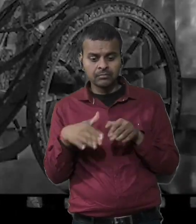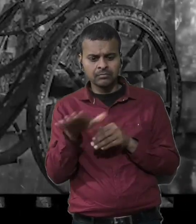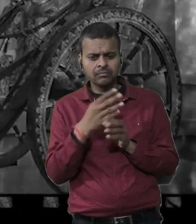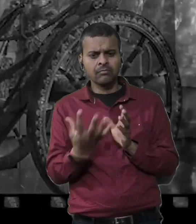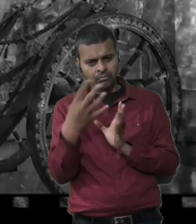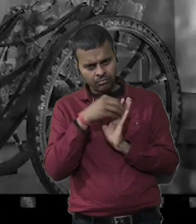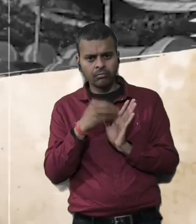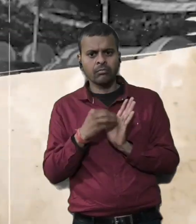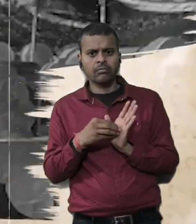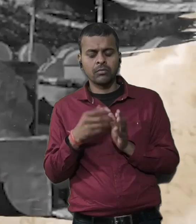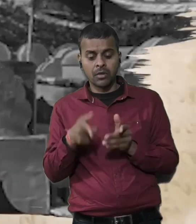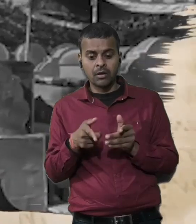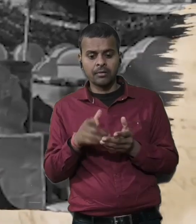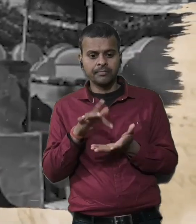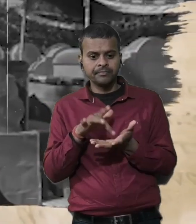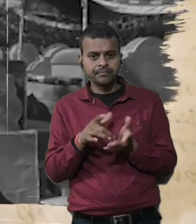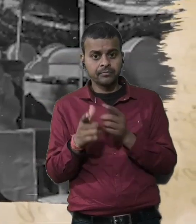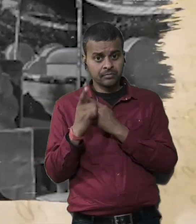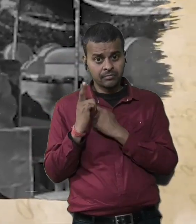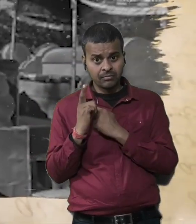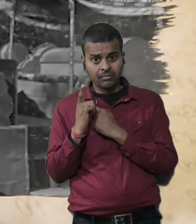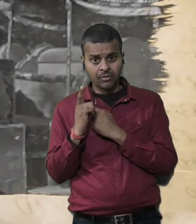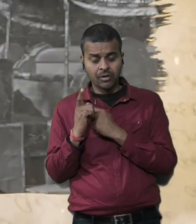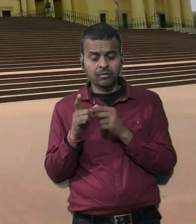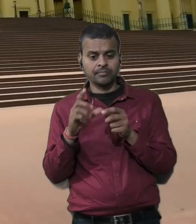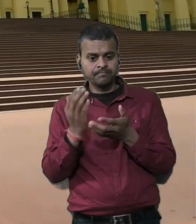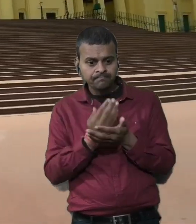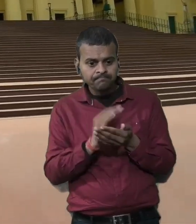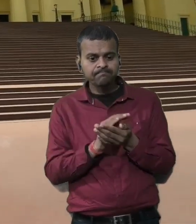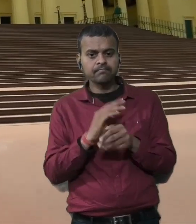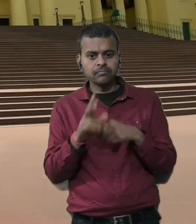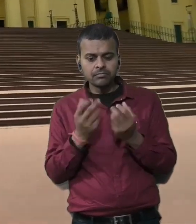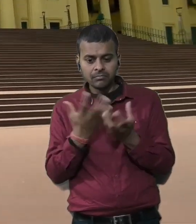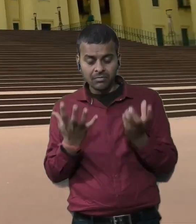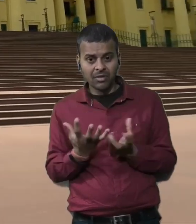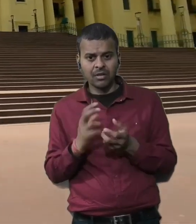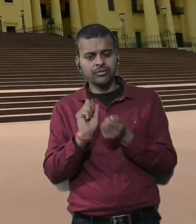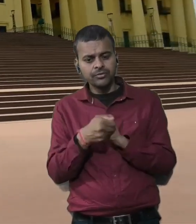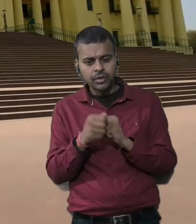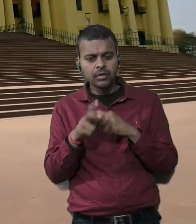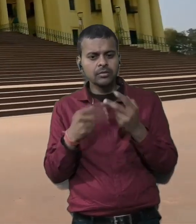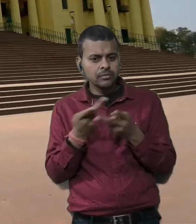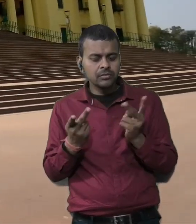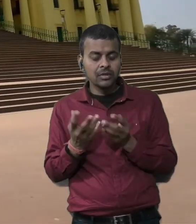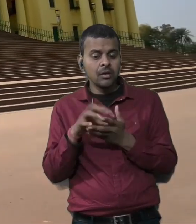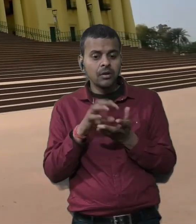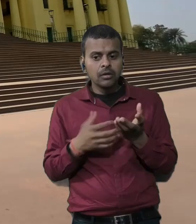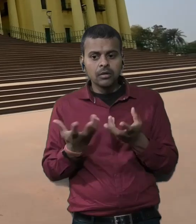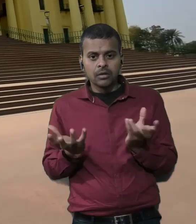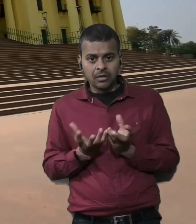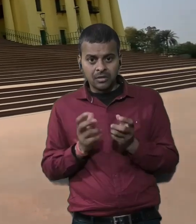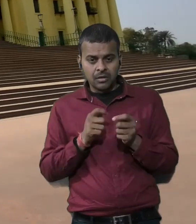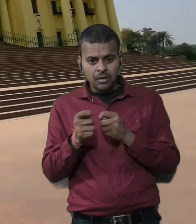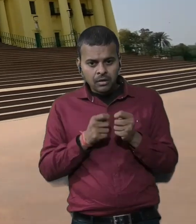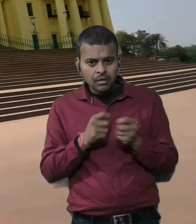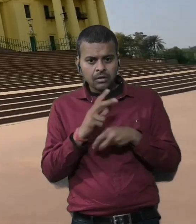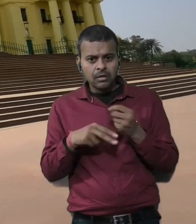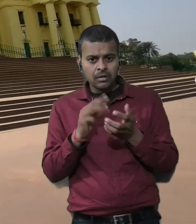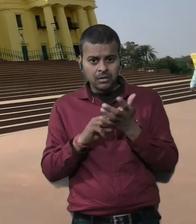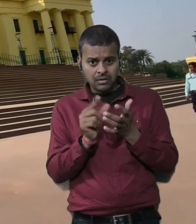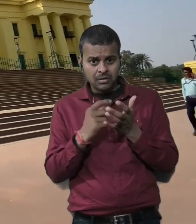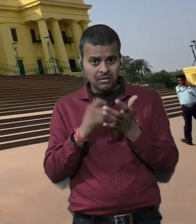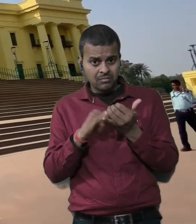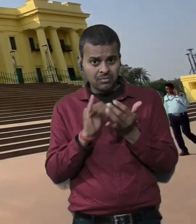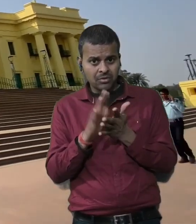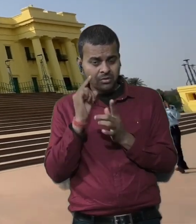object of gold, silver and ivory, wooden furniture, old paintings on canvas, etc. In order to protect